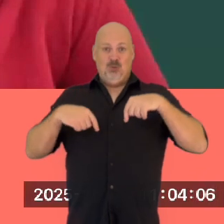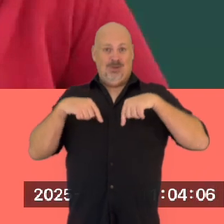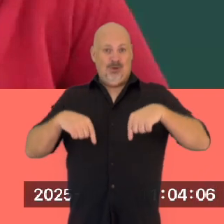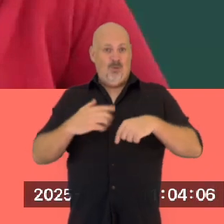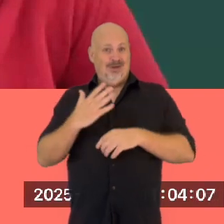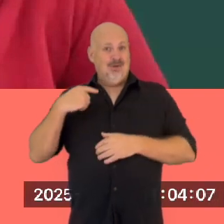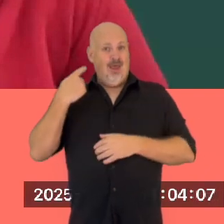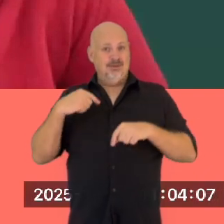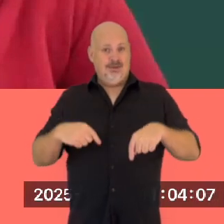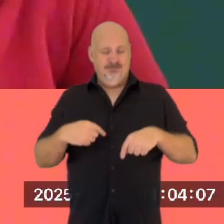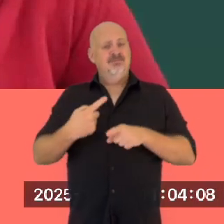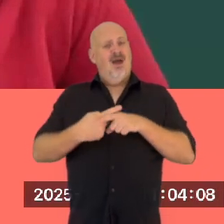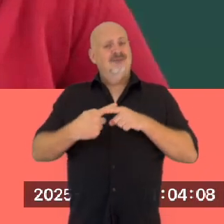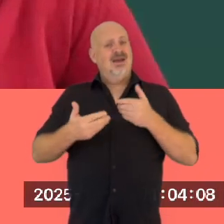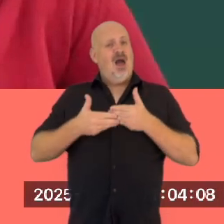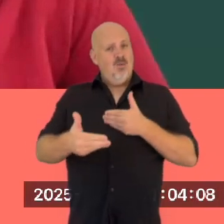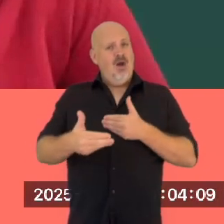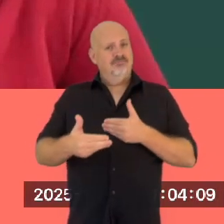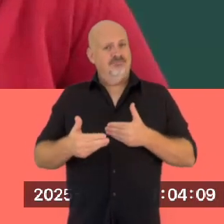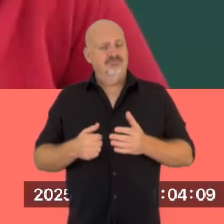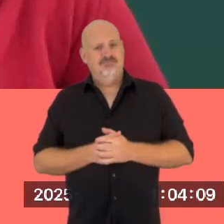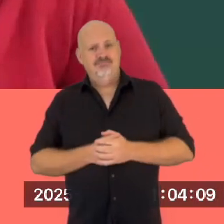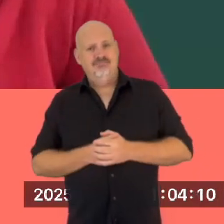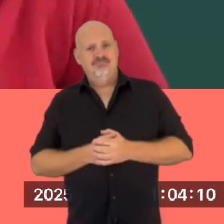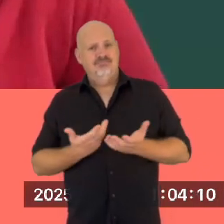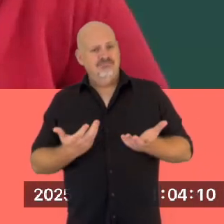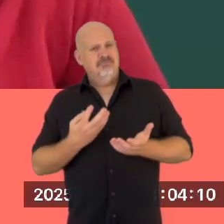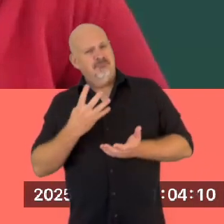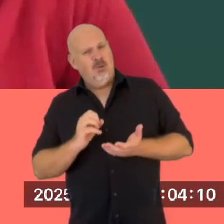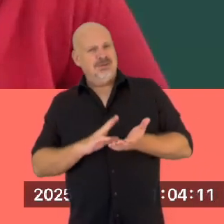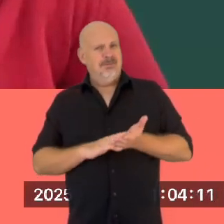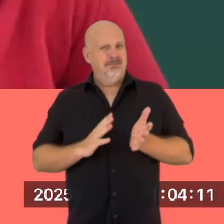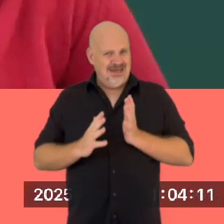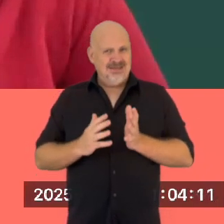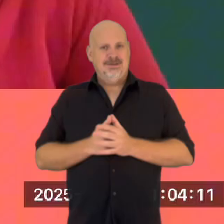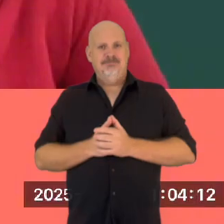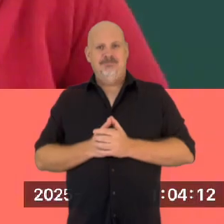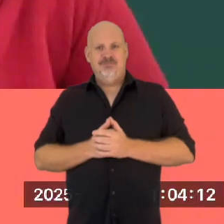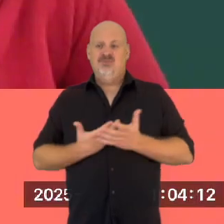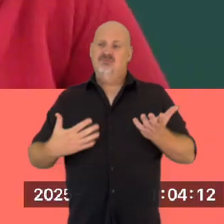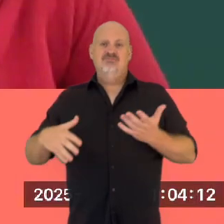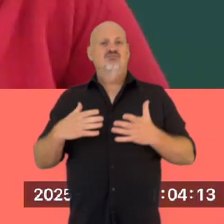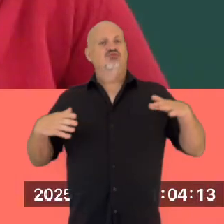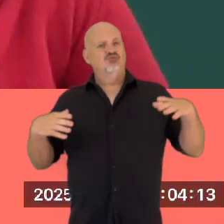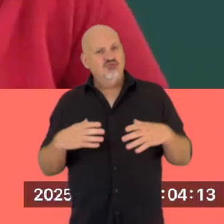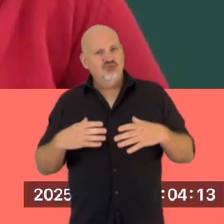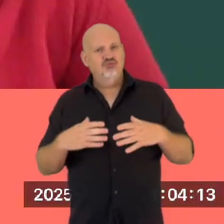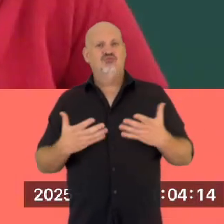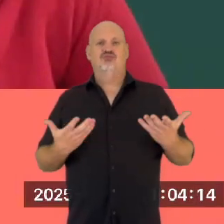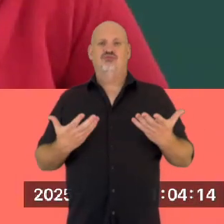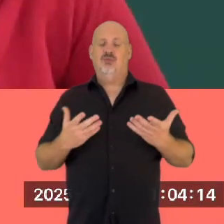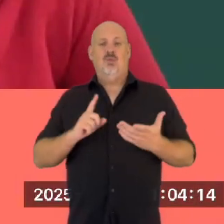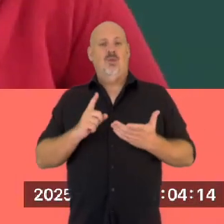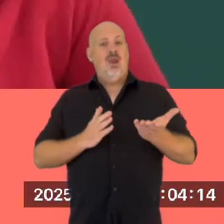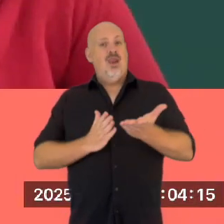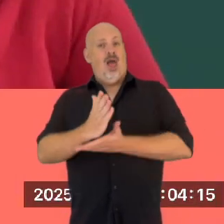Welcome to my studio in East London. We're here for the next half hour, 40 minutes or so, to all come